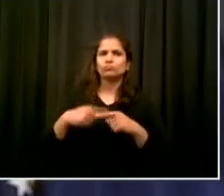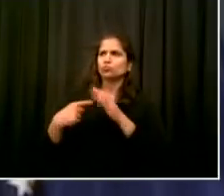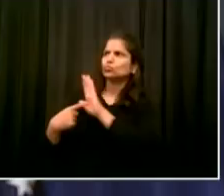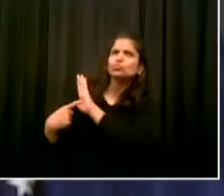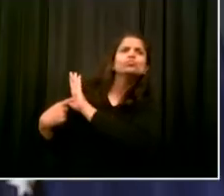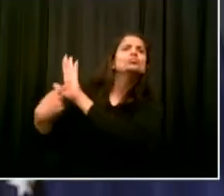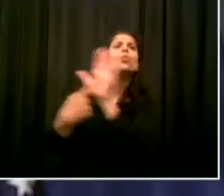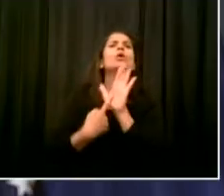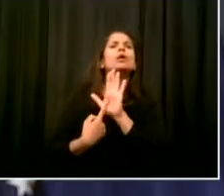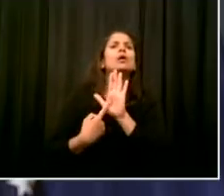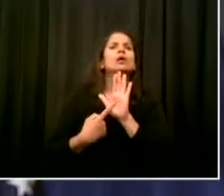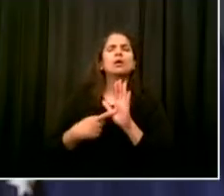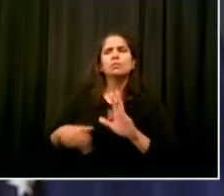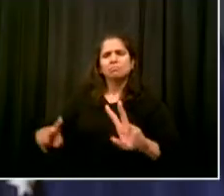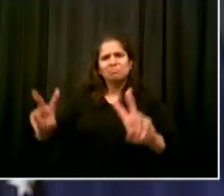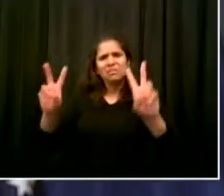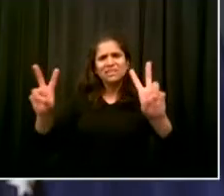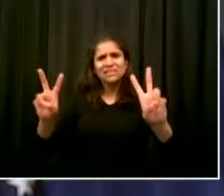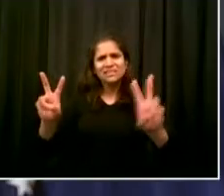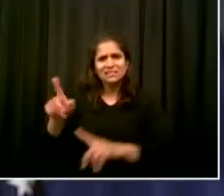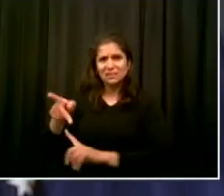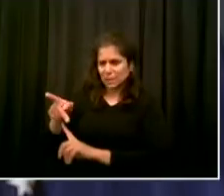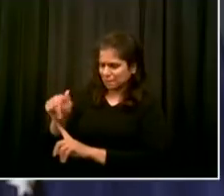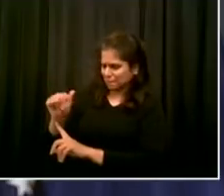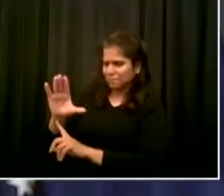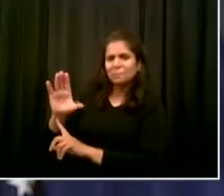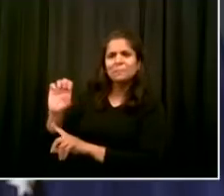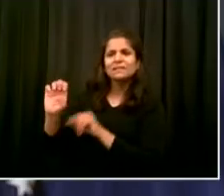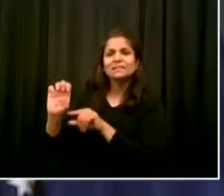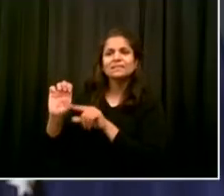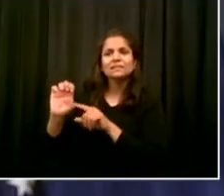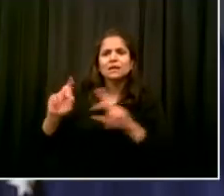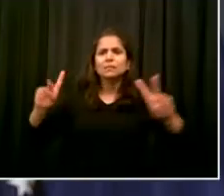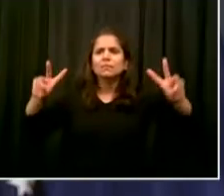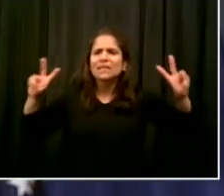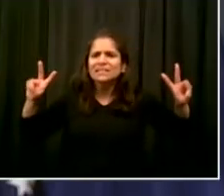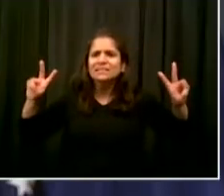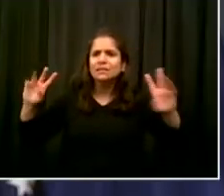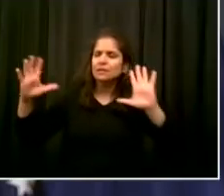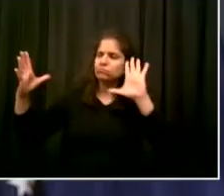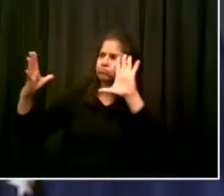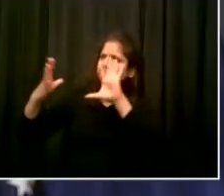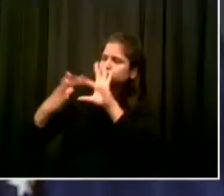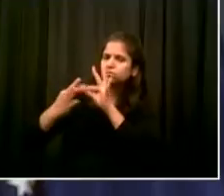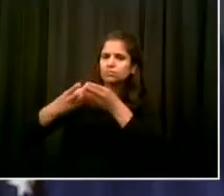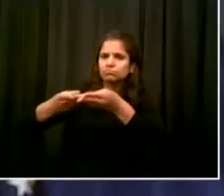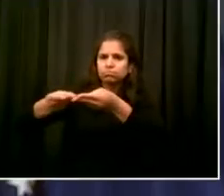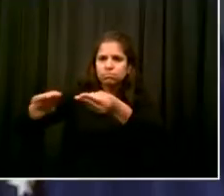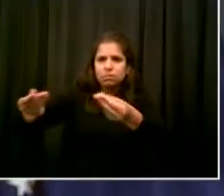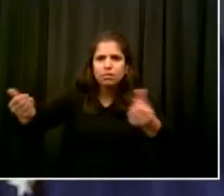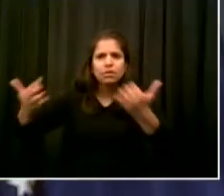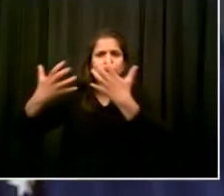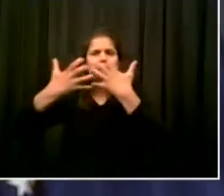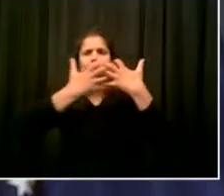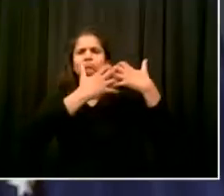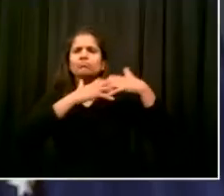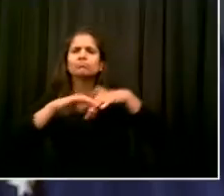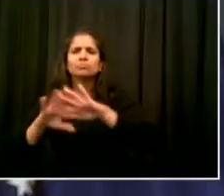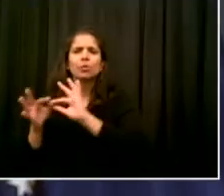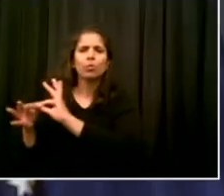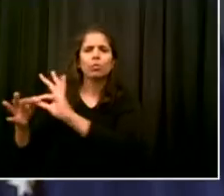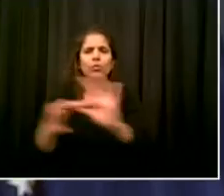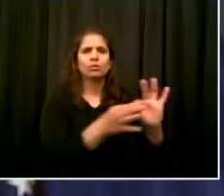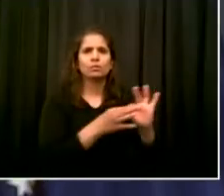about the gun violence, but I will tell you, having, you know, I show up in Queensbridge where, you know,